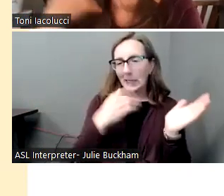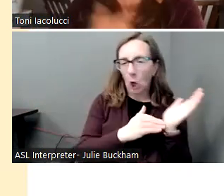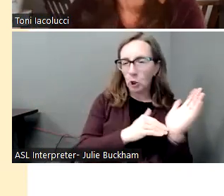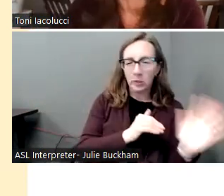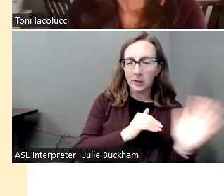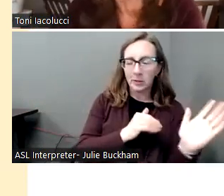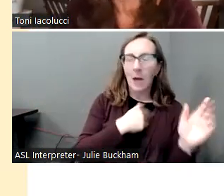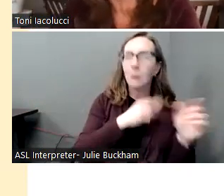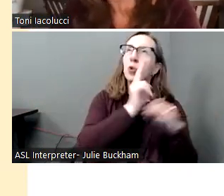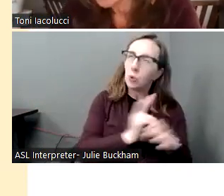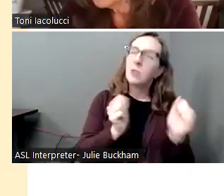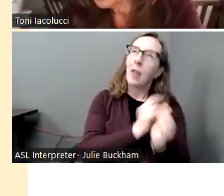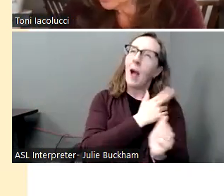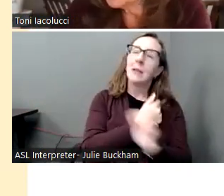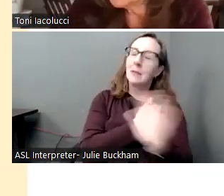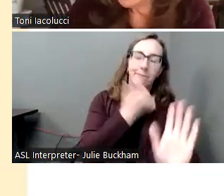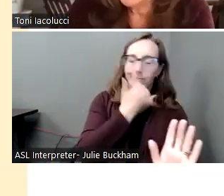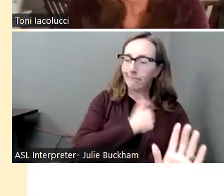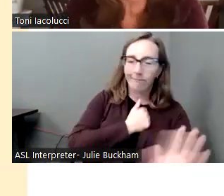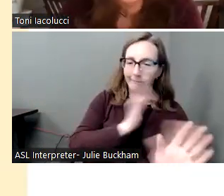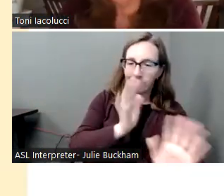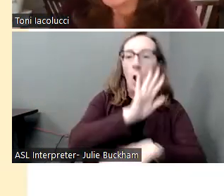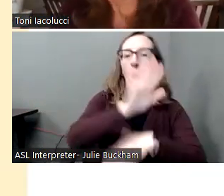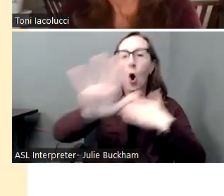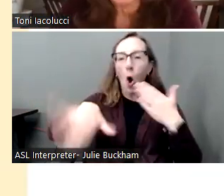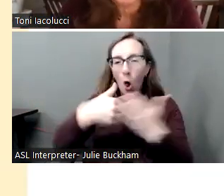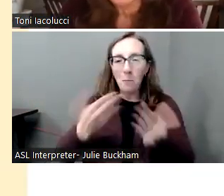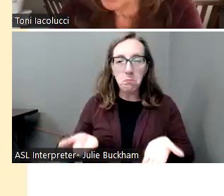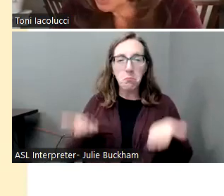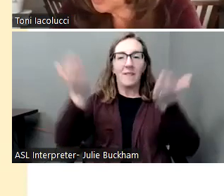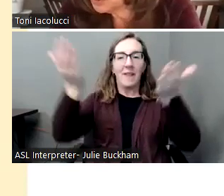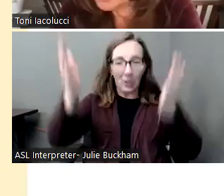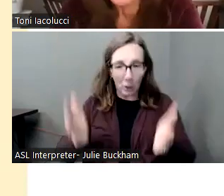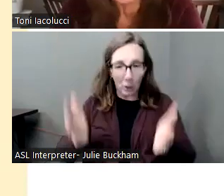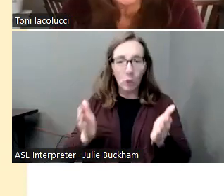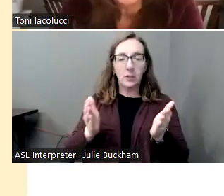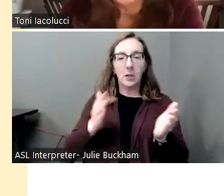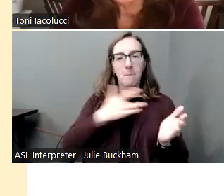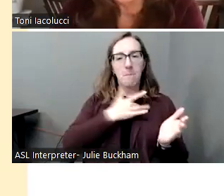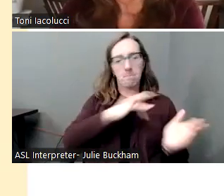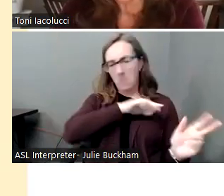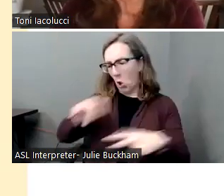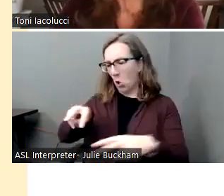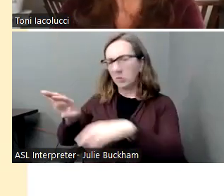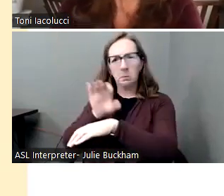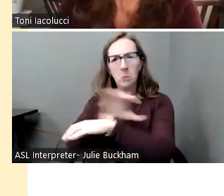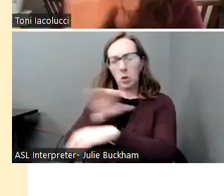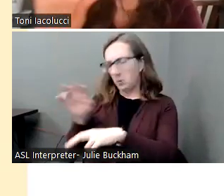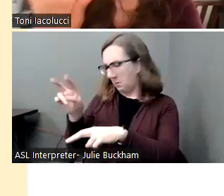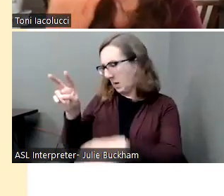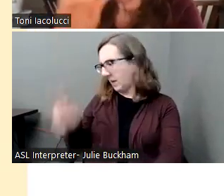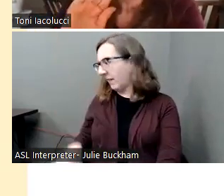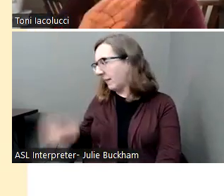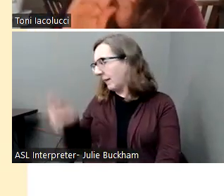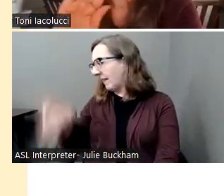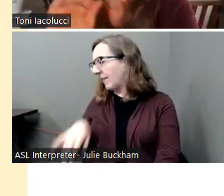I'm so used to working with hospitals, but all providers have a habit of looking at their computers, which is just sort